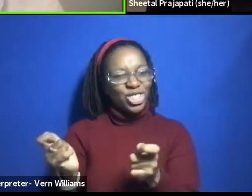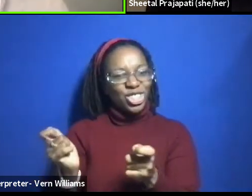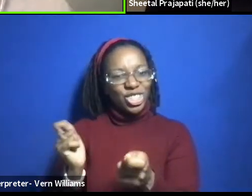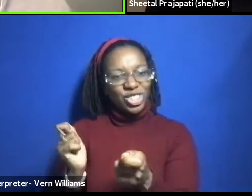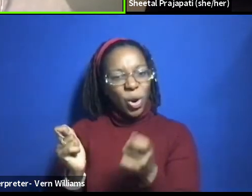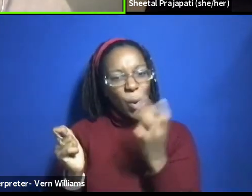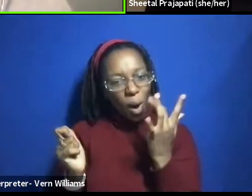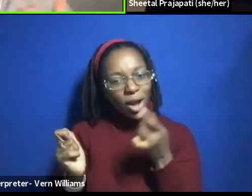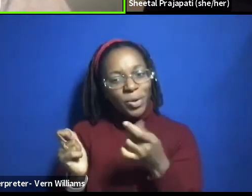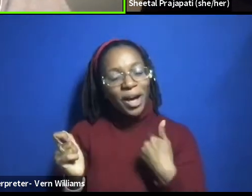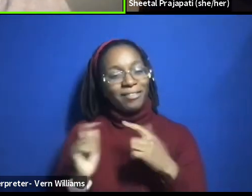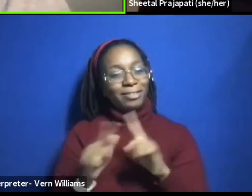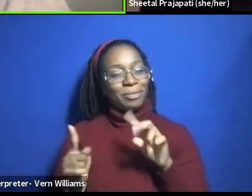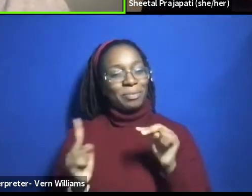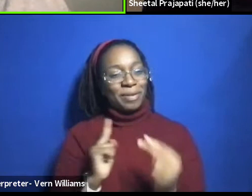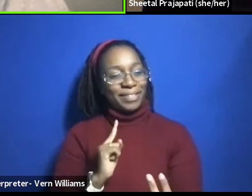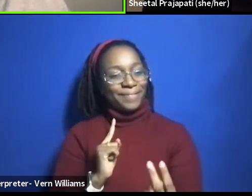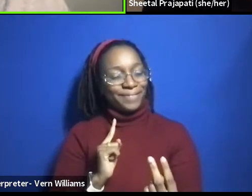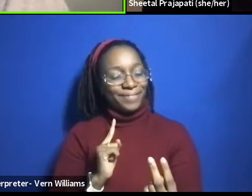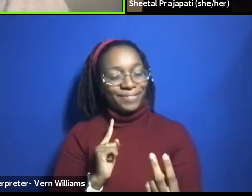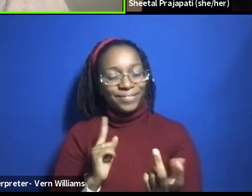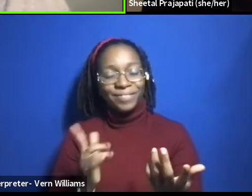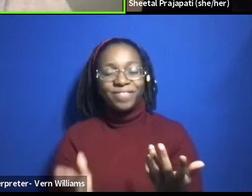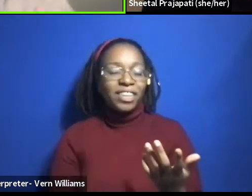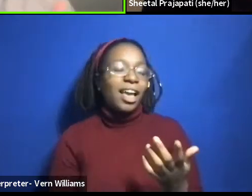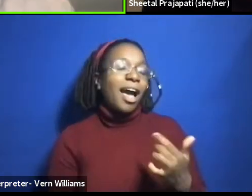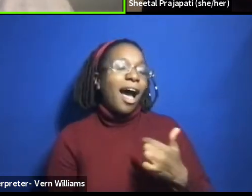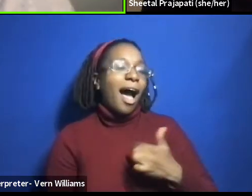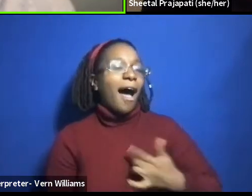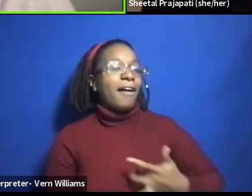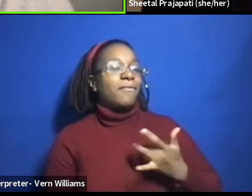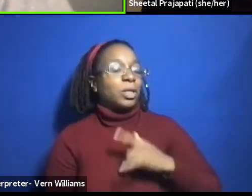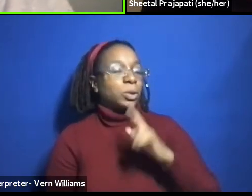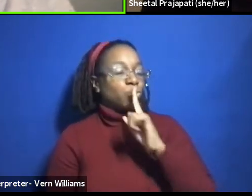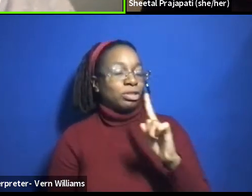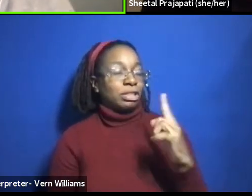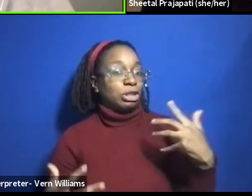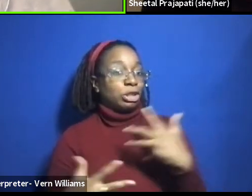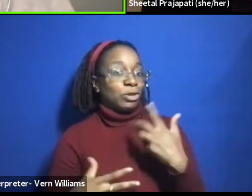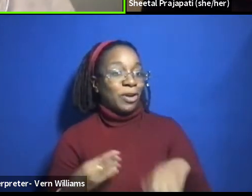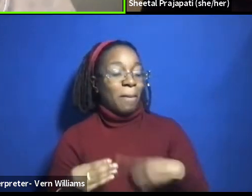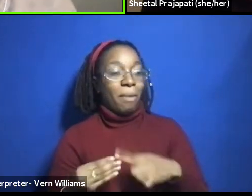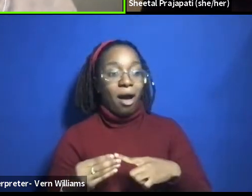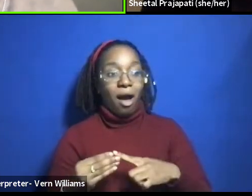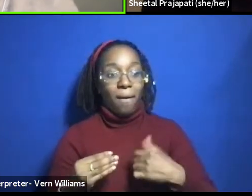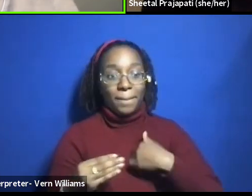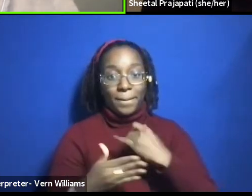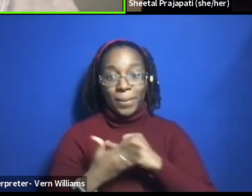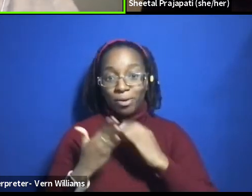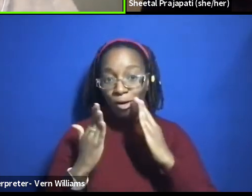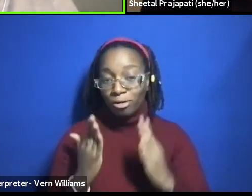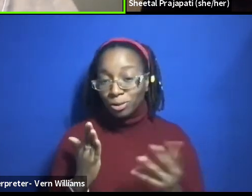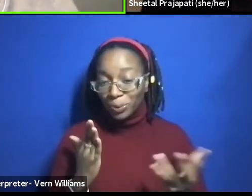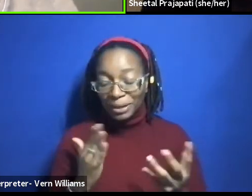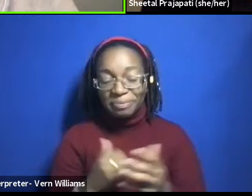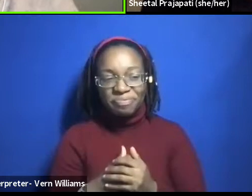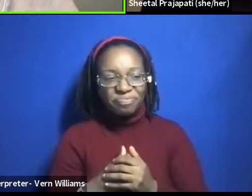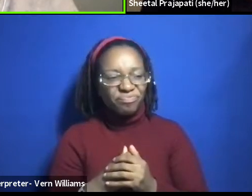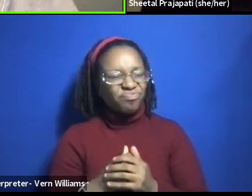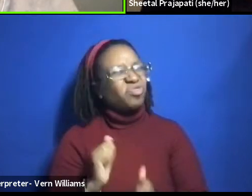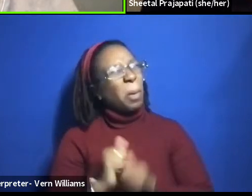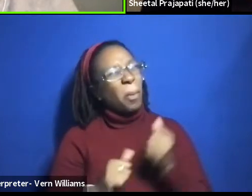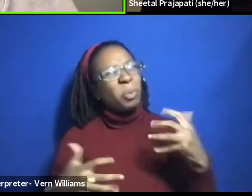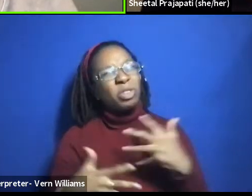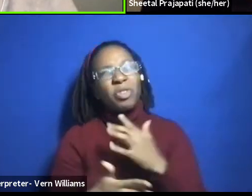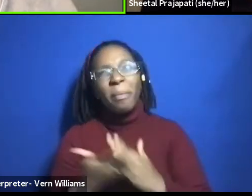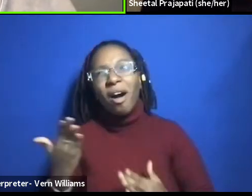perspective. And, you know, one of the things that I think is the most scary part of being an artist, to me, like the most scary part is